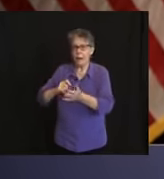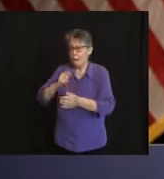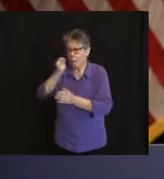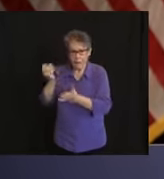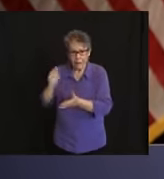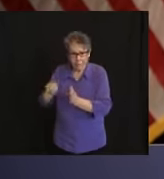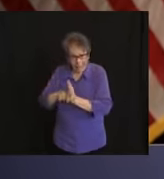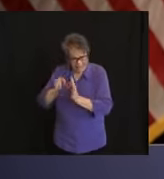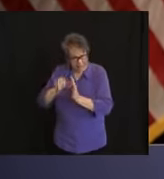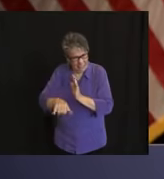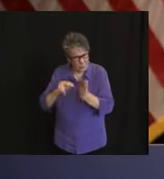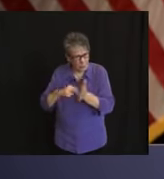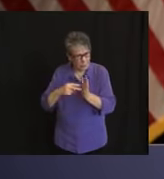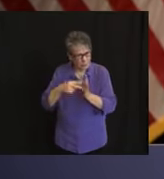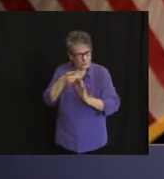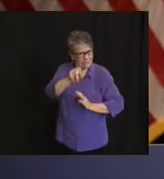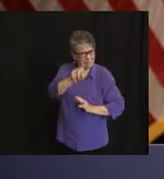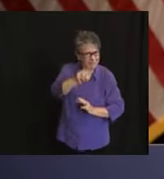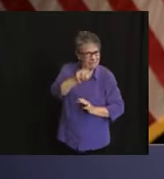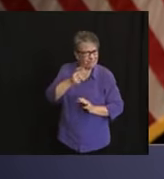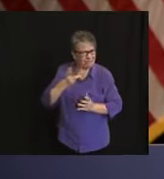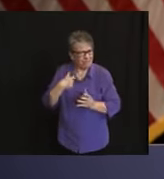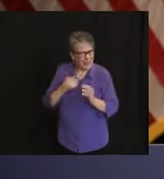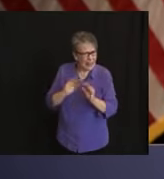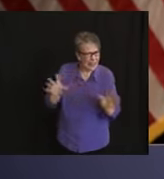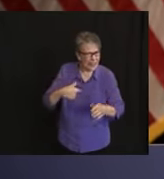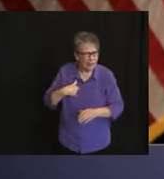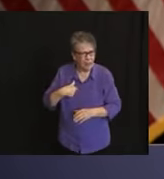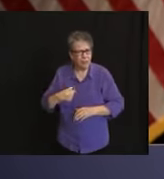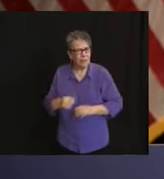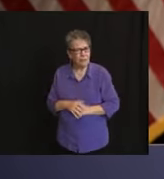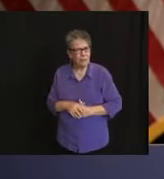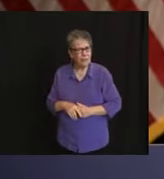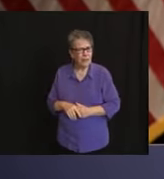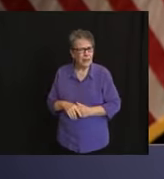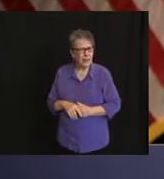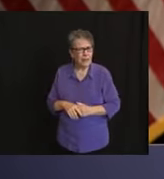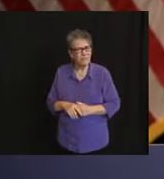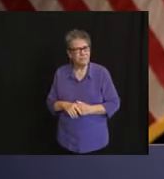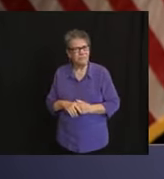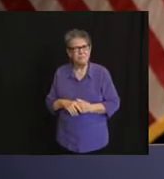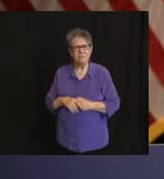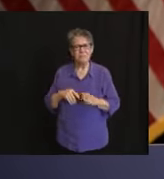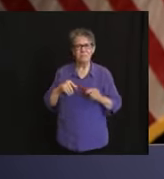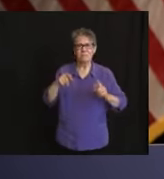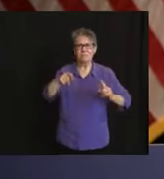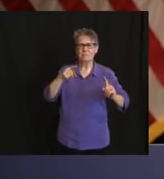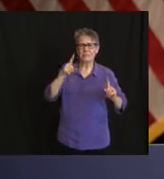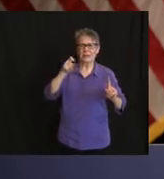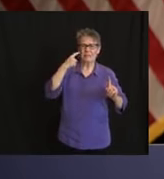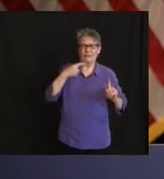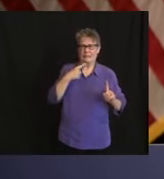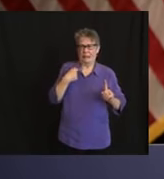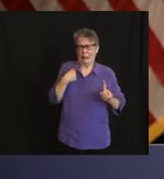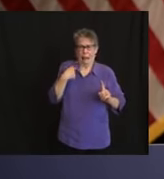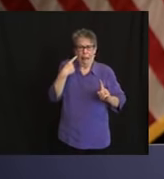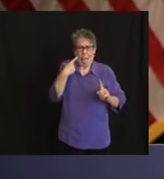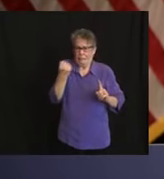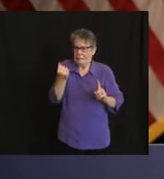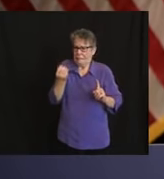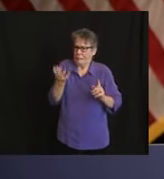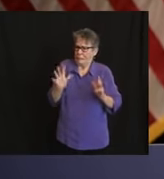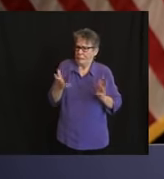Administration reported at the start of this that more than 100,000 students were without necessary technology for remote instruction. Do you have an update on that figure? And either